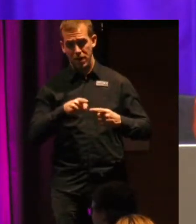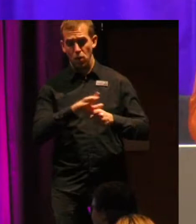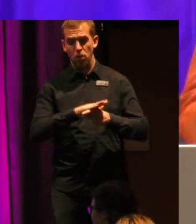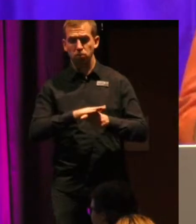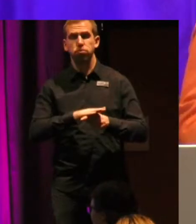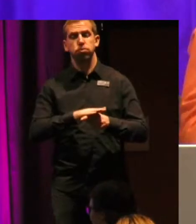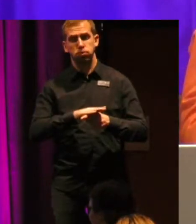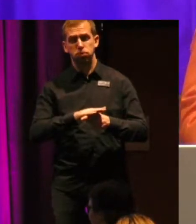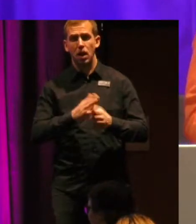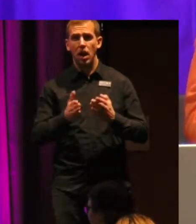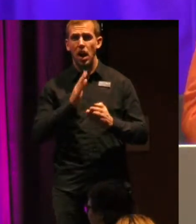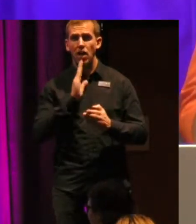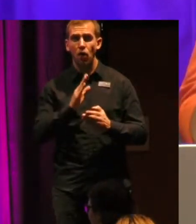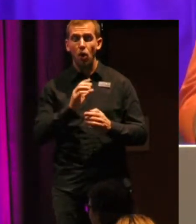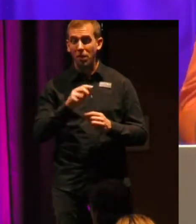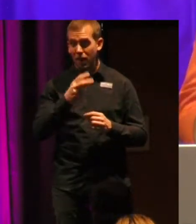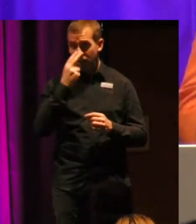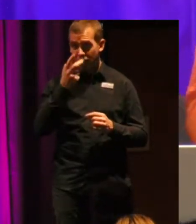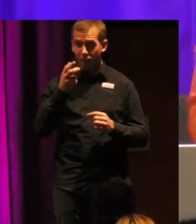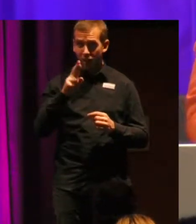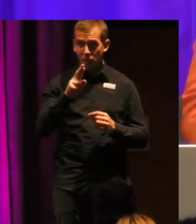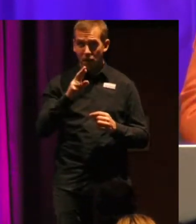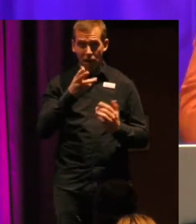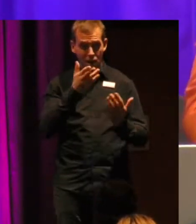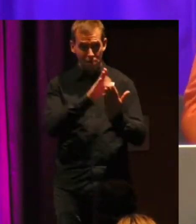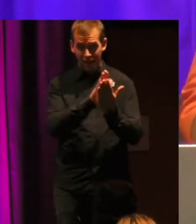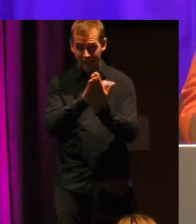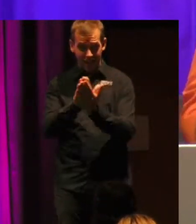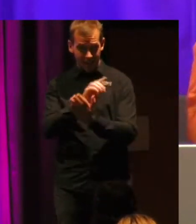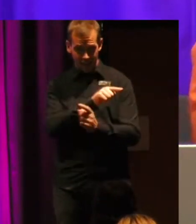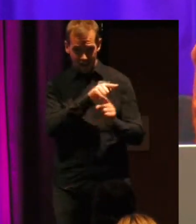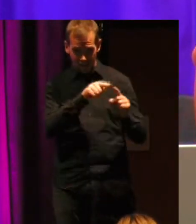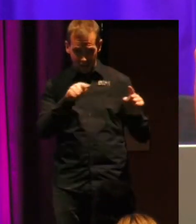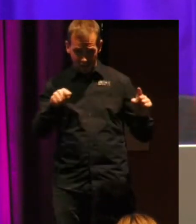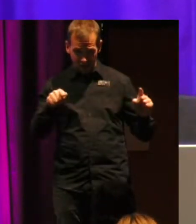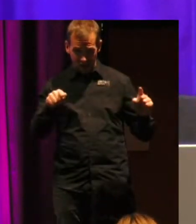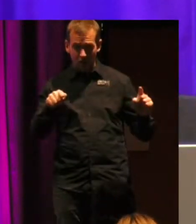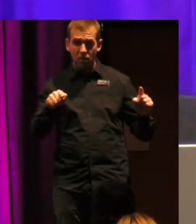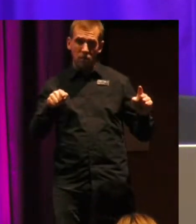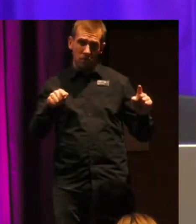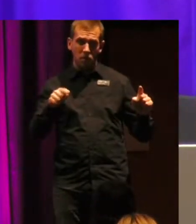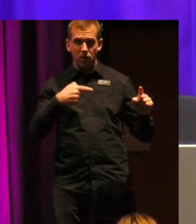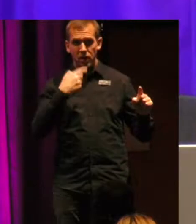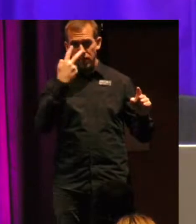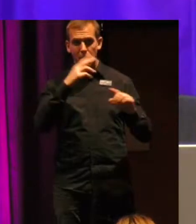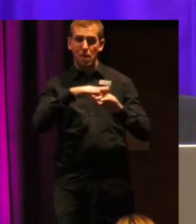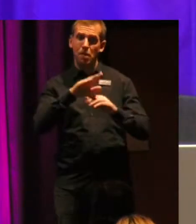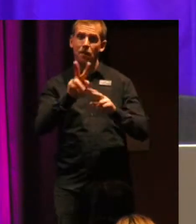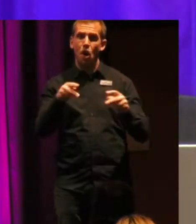even just kind of go through images, more and more you'll actually see certain, I would say, very